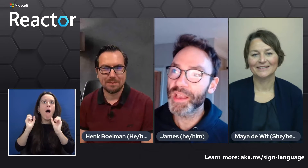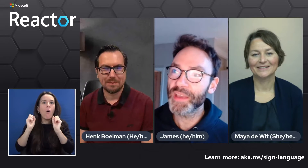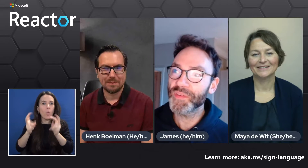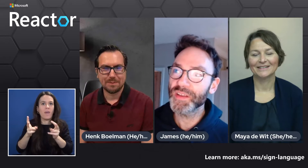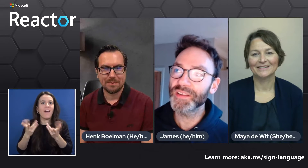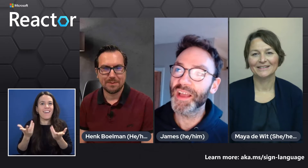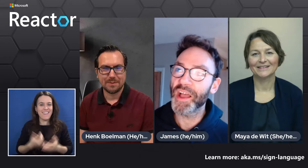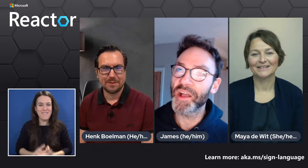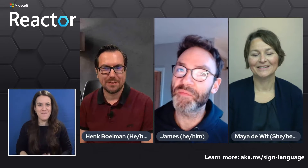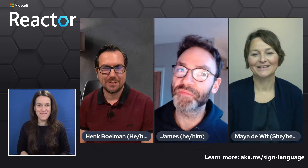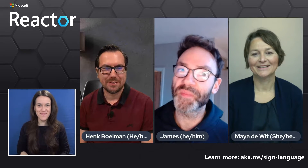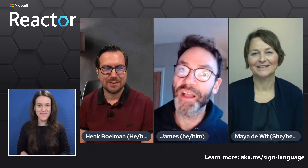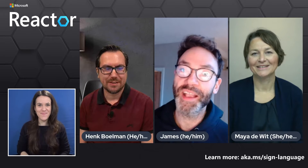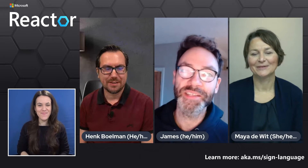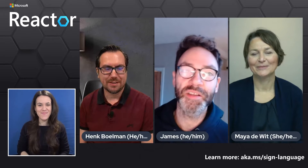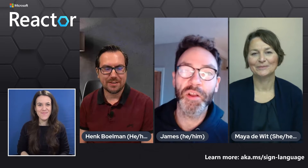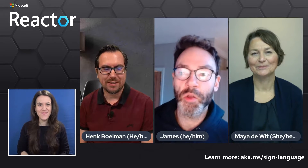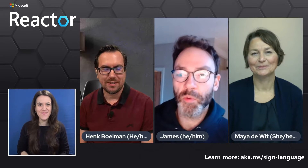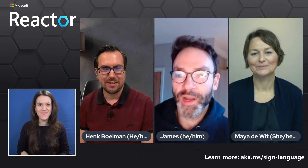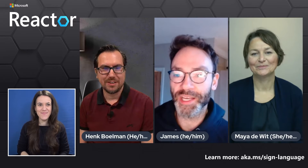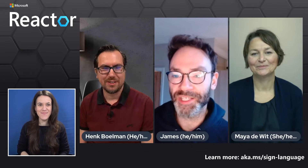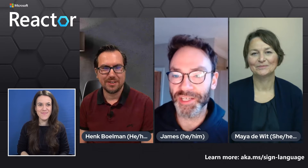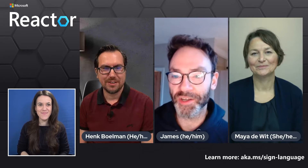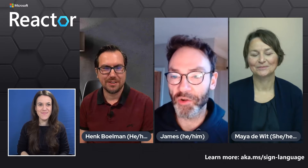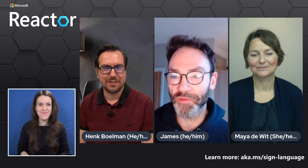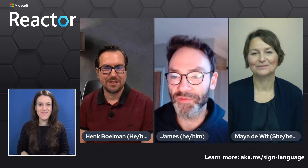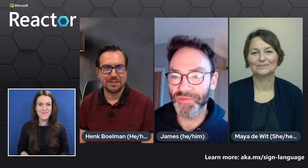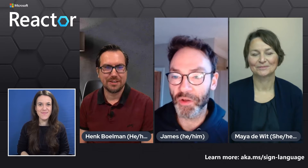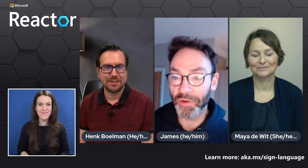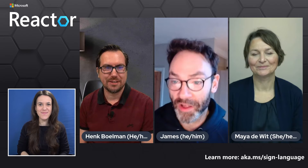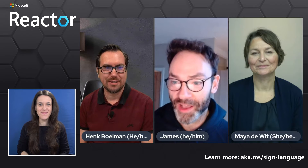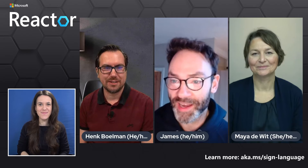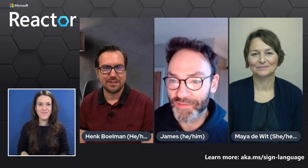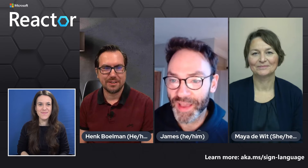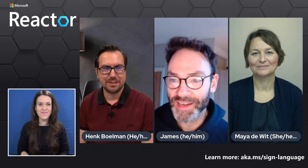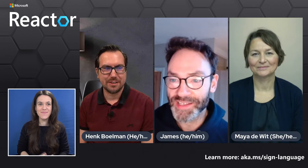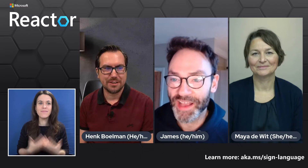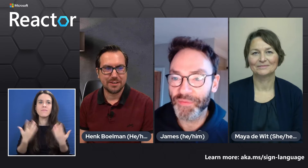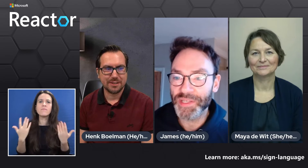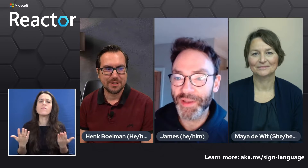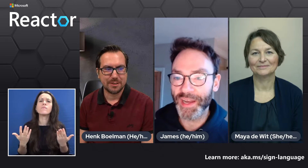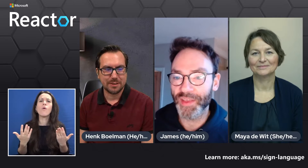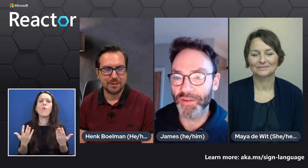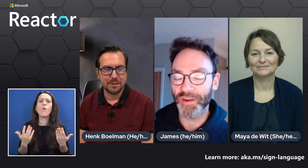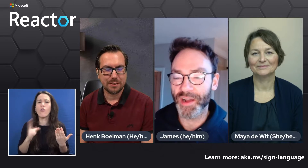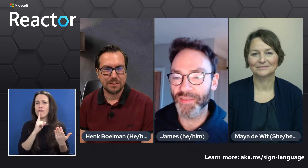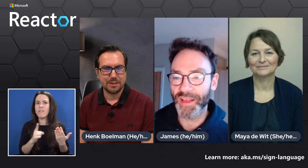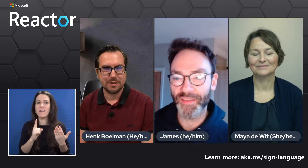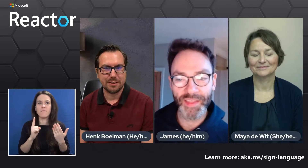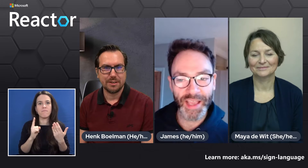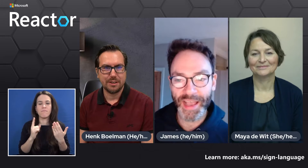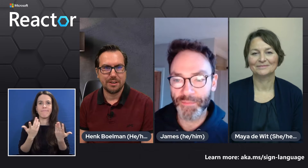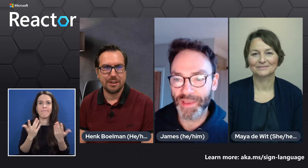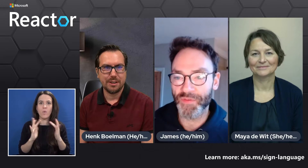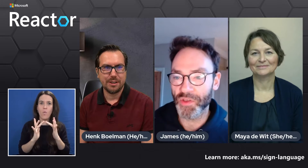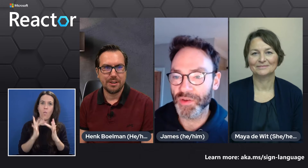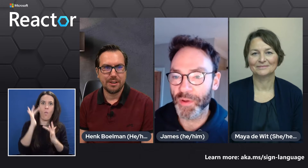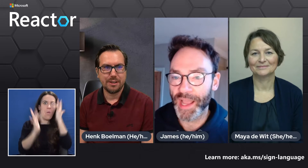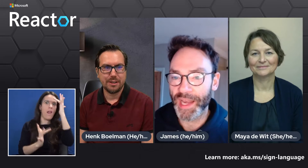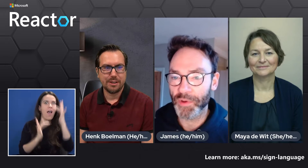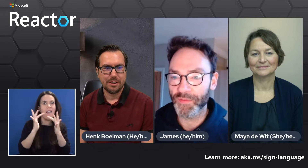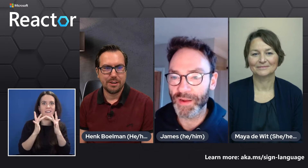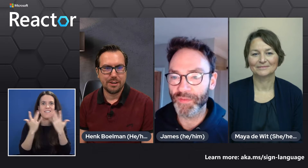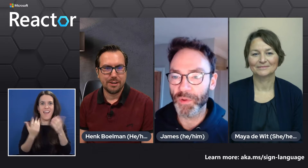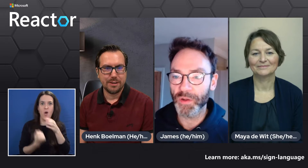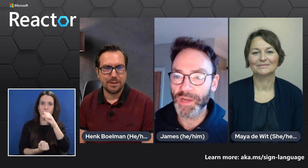So given, I guess, the global nature of online events, like if we're doing anything online, then they can be viewed